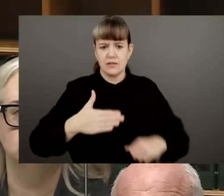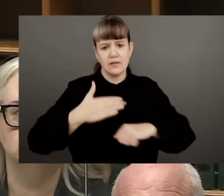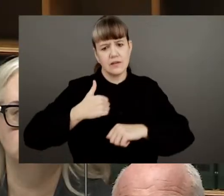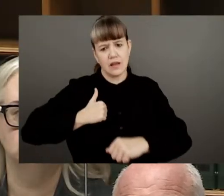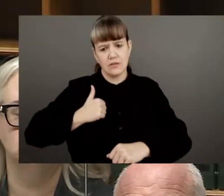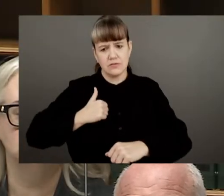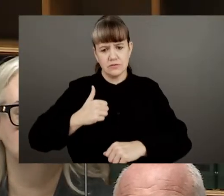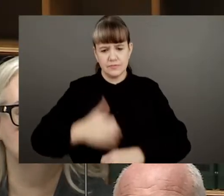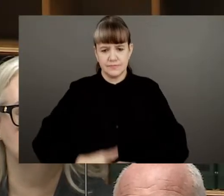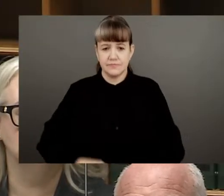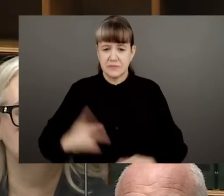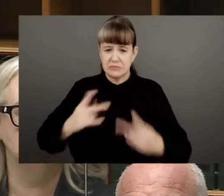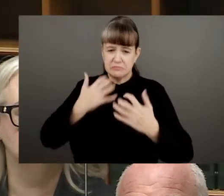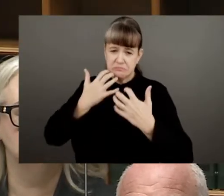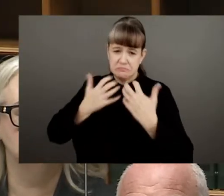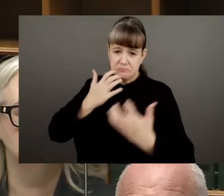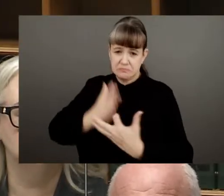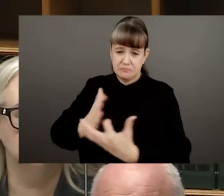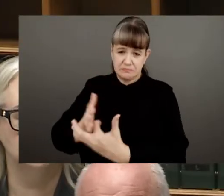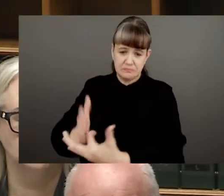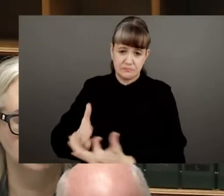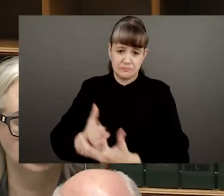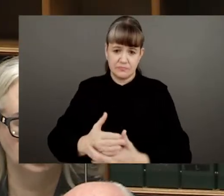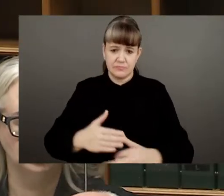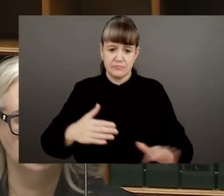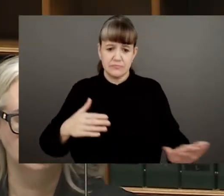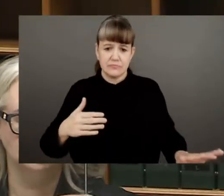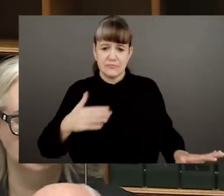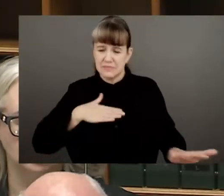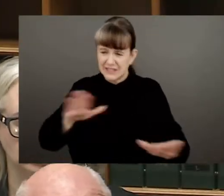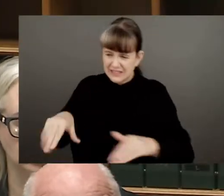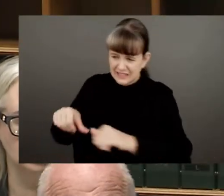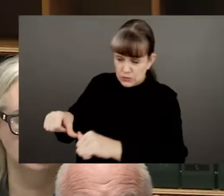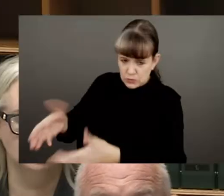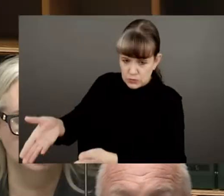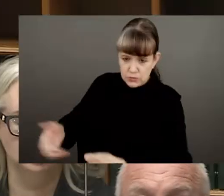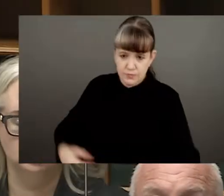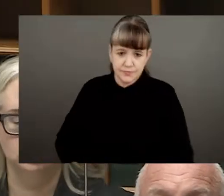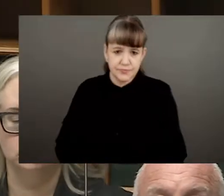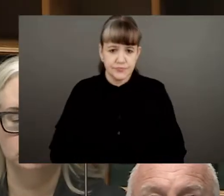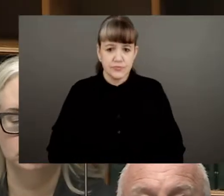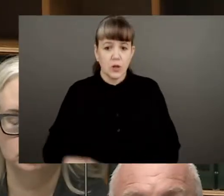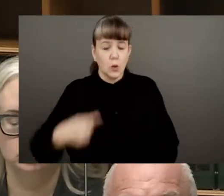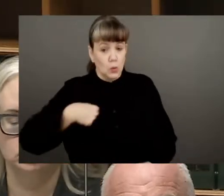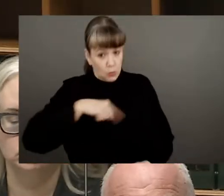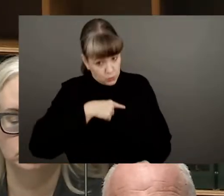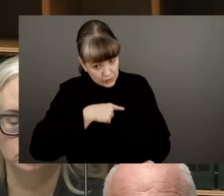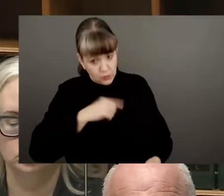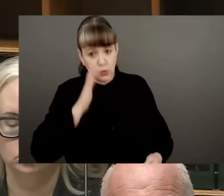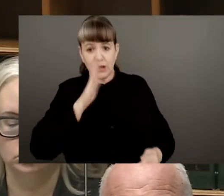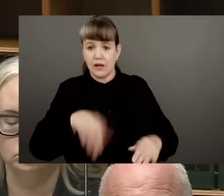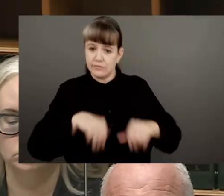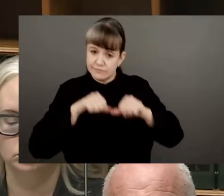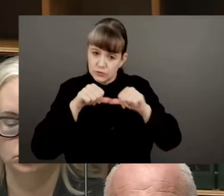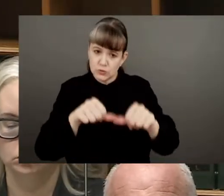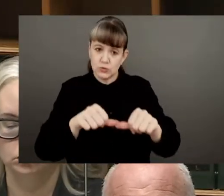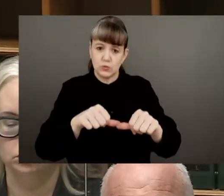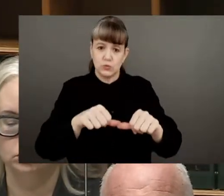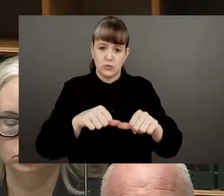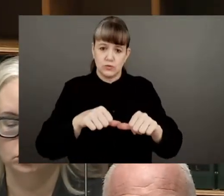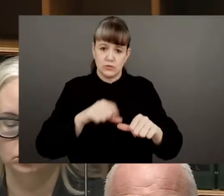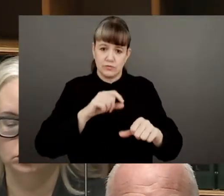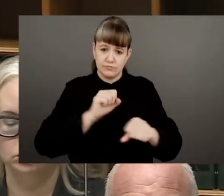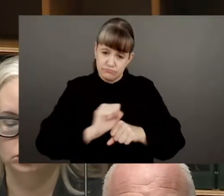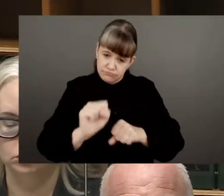Please continue. We will continue to do the work that we know we need to do to respond to what's happening on the street. I've gone through all